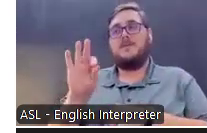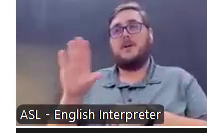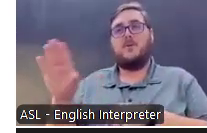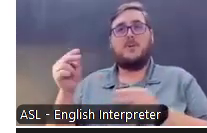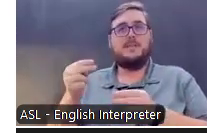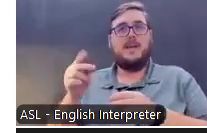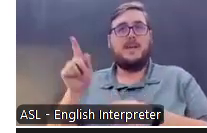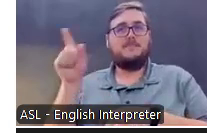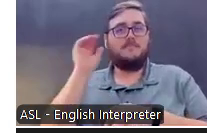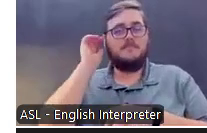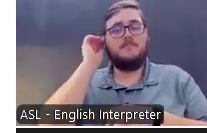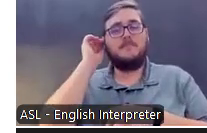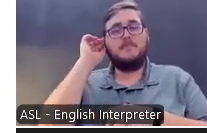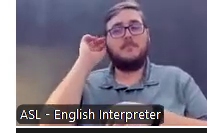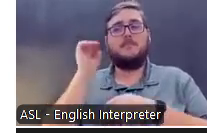Next slide.